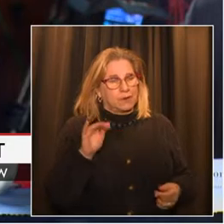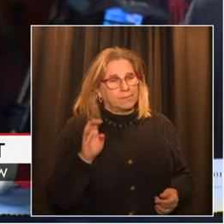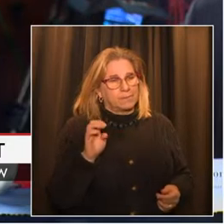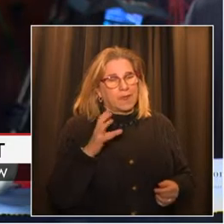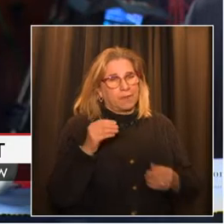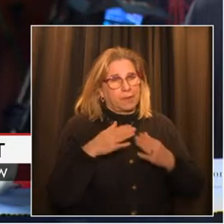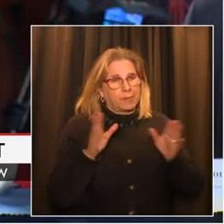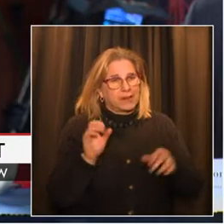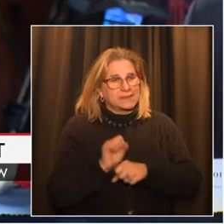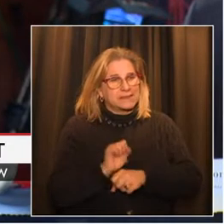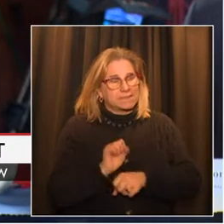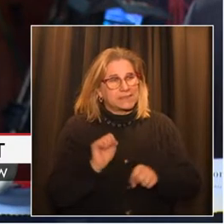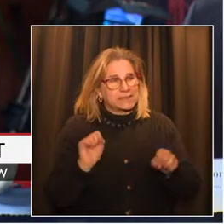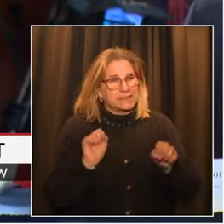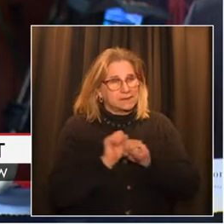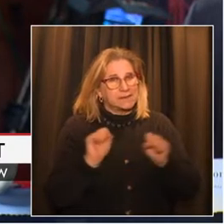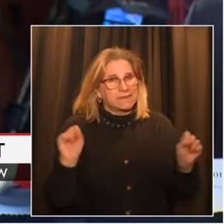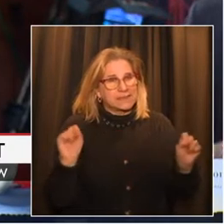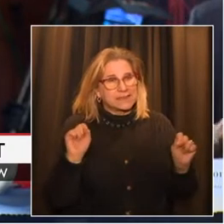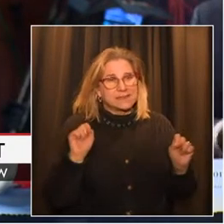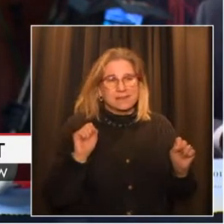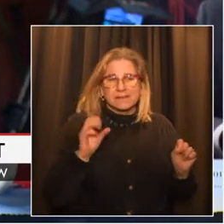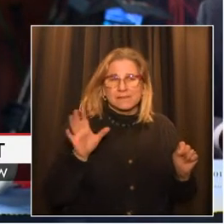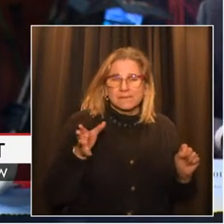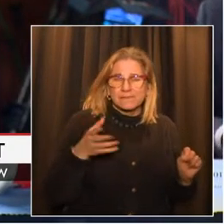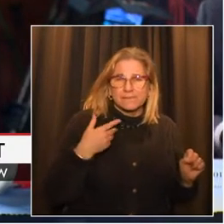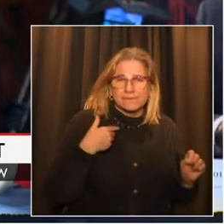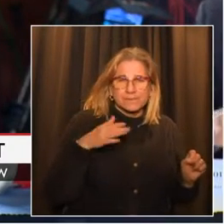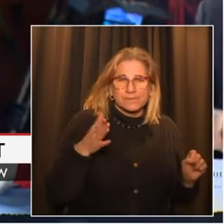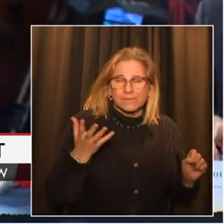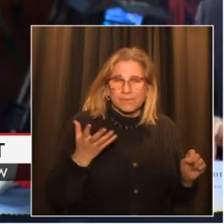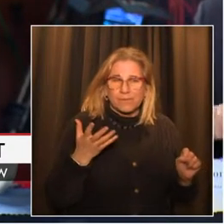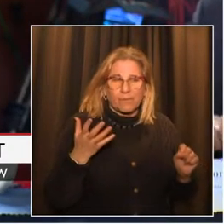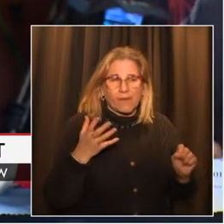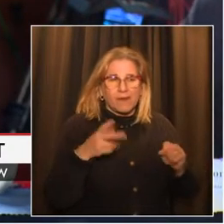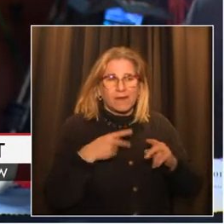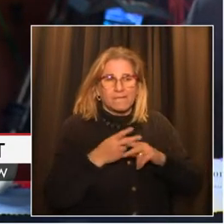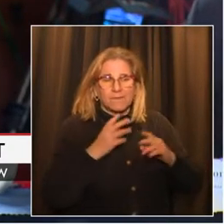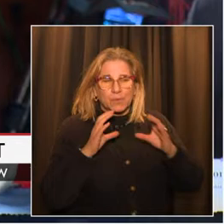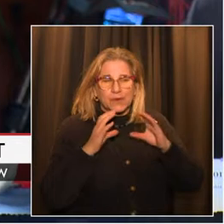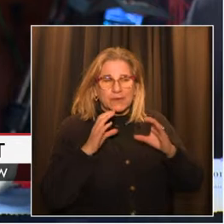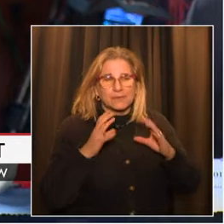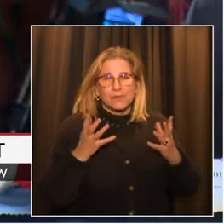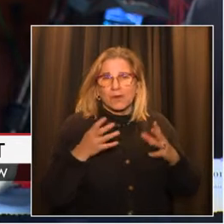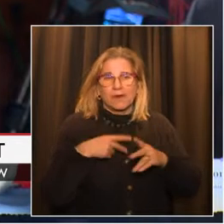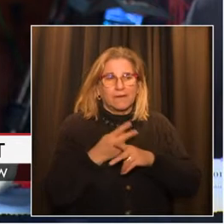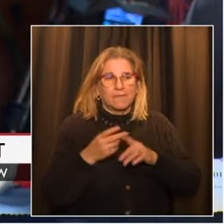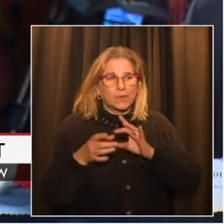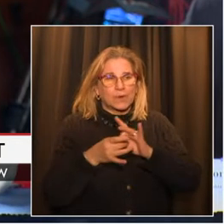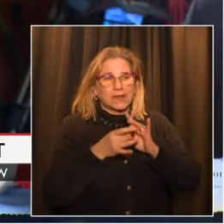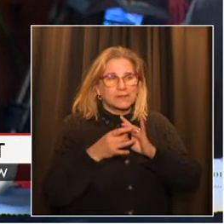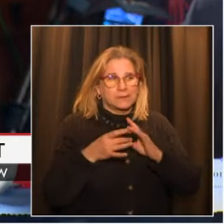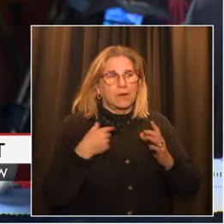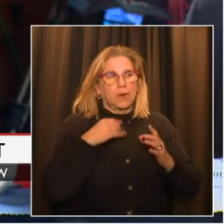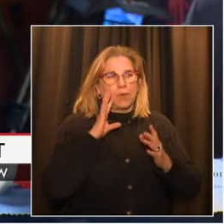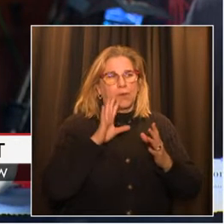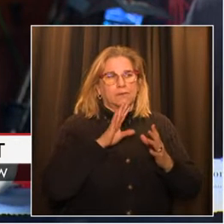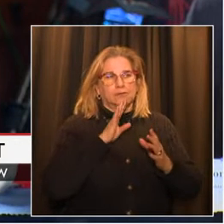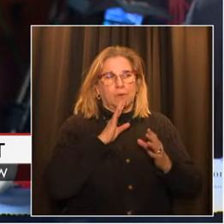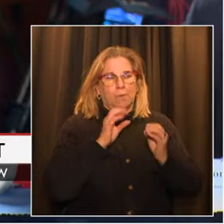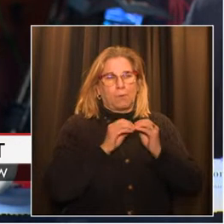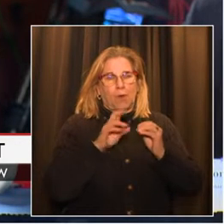and communication, and maybe this bleeds into the second part of this meeting, but how you plan to integrate public